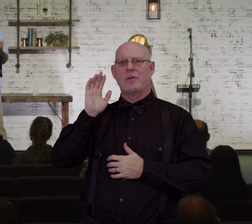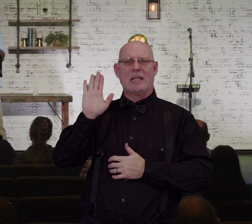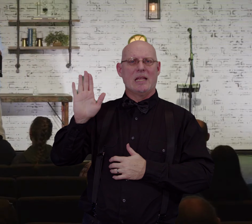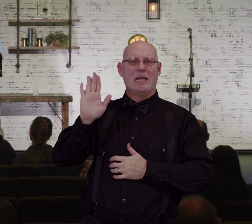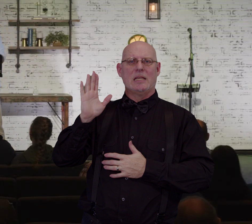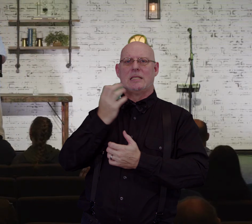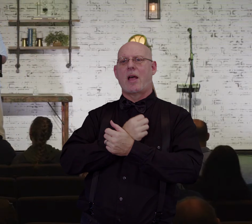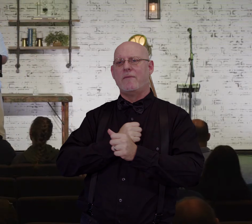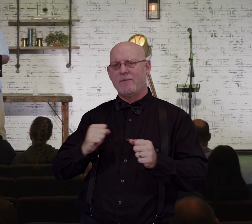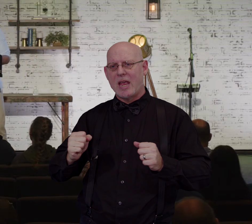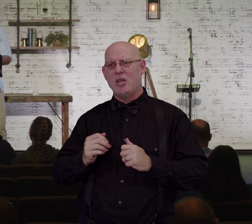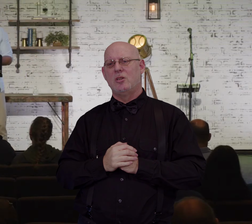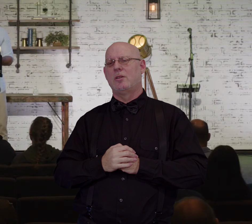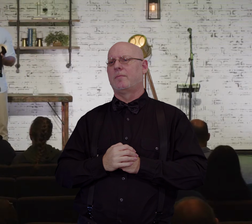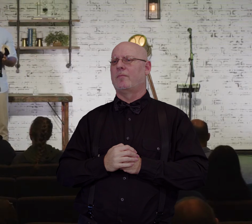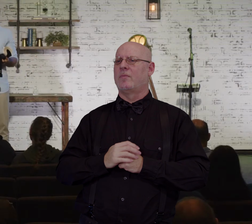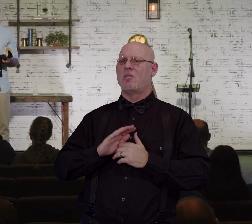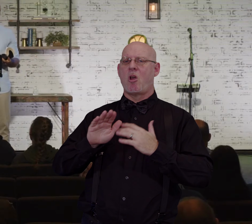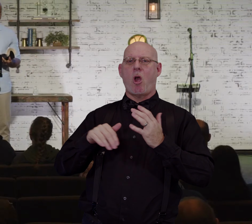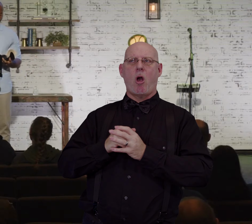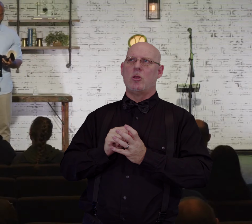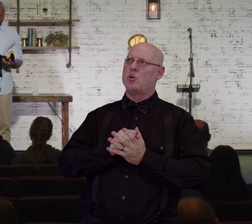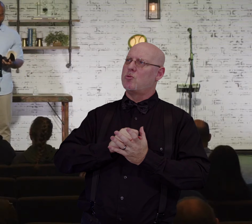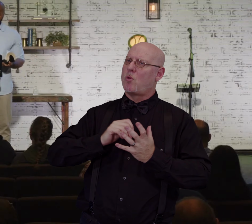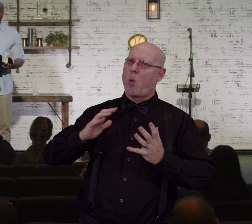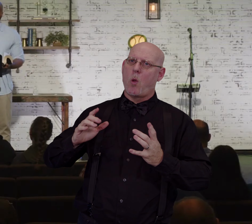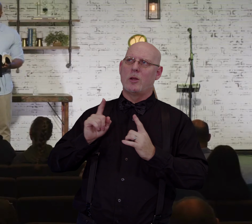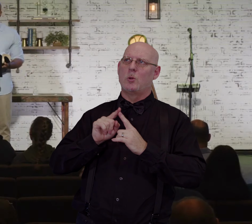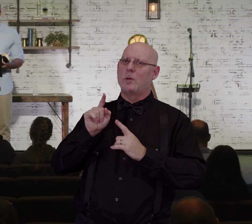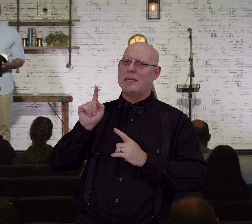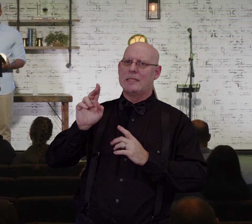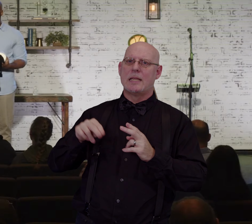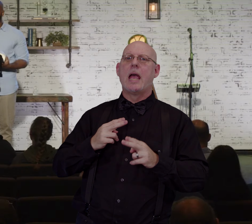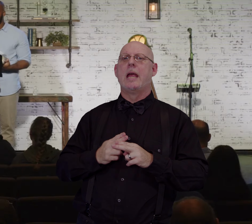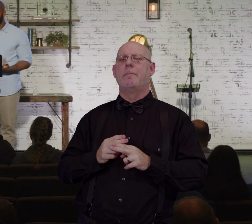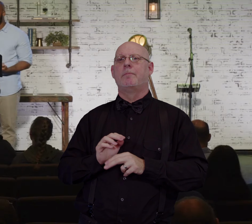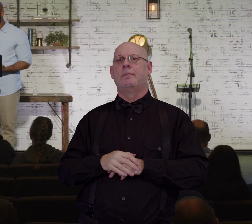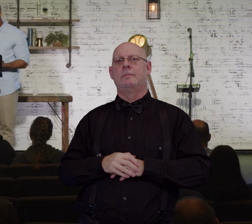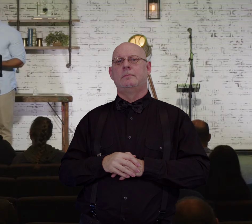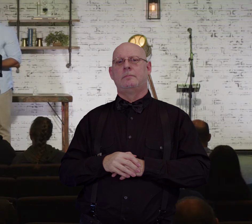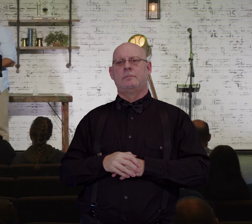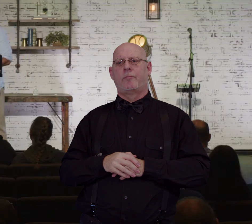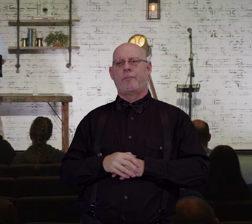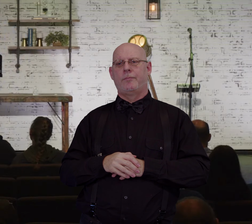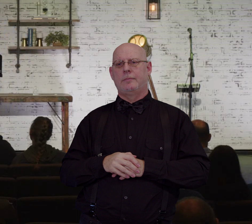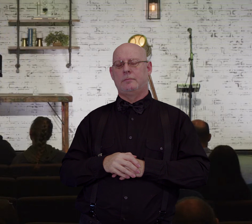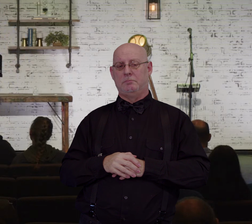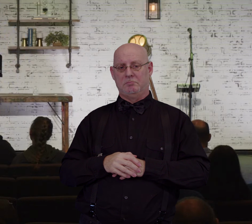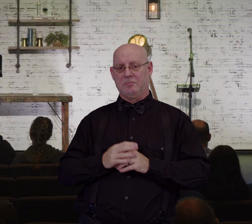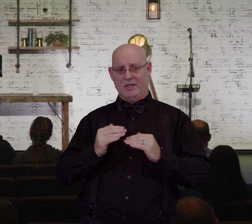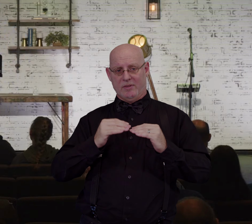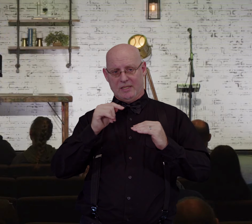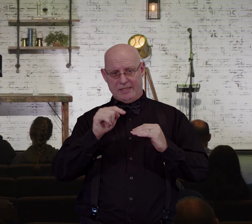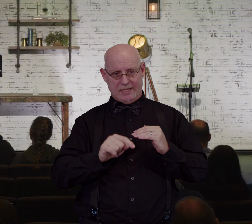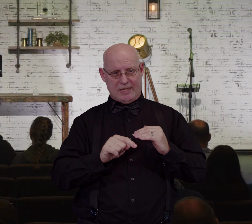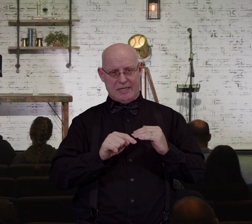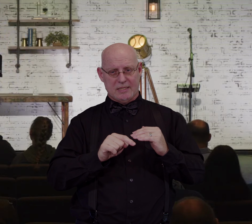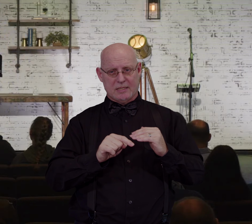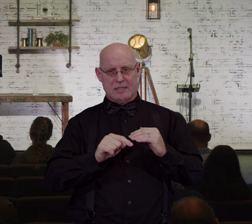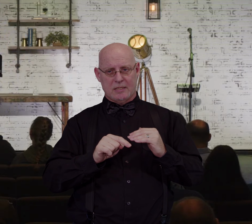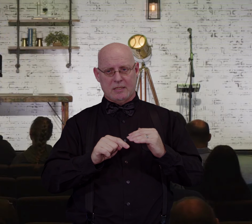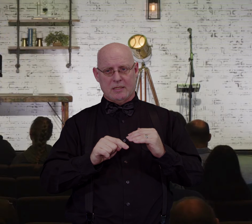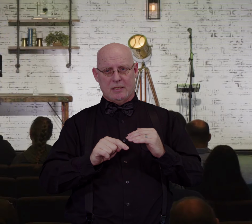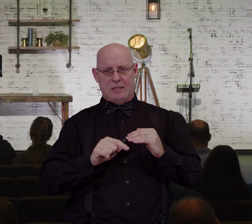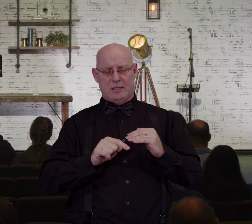of his salvation. It is all to bring glory unto his name. And then even in here, there's